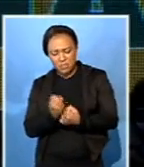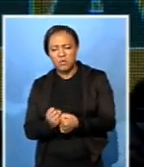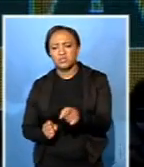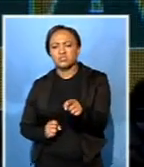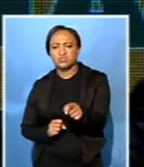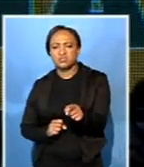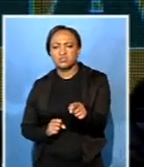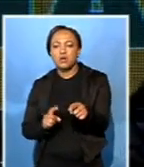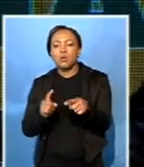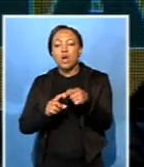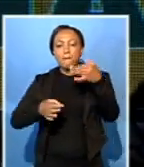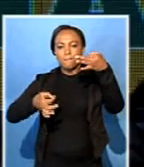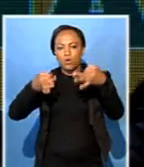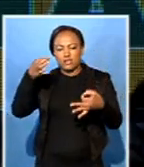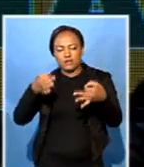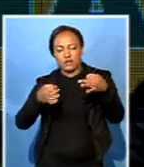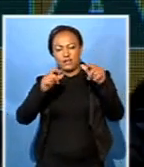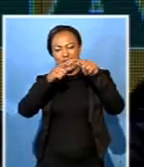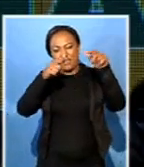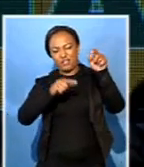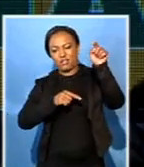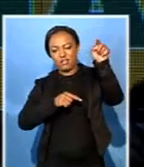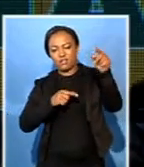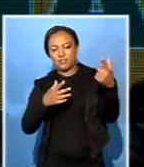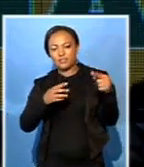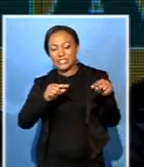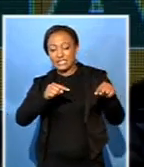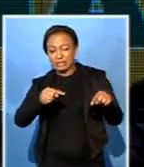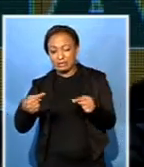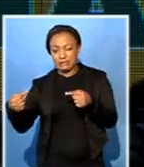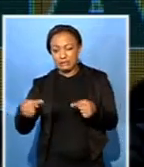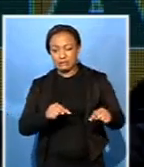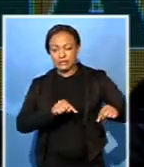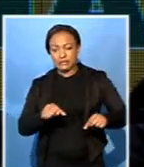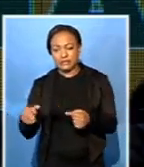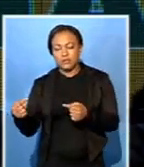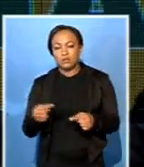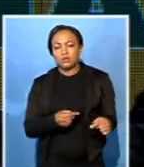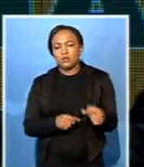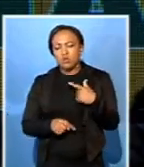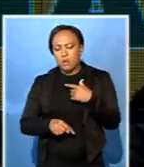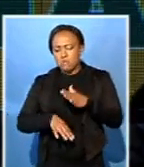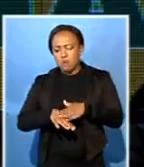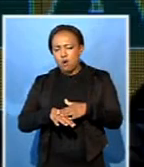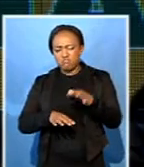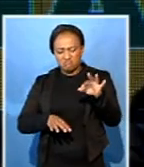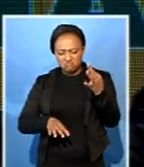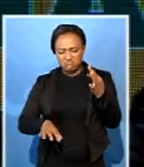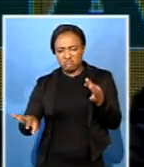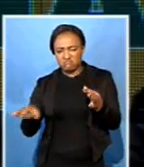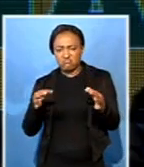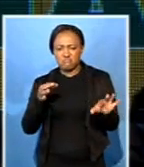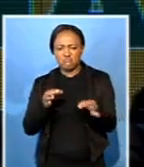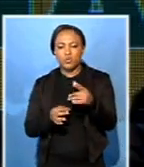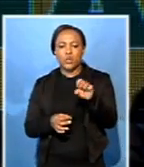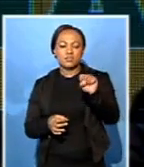At a political level, this debate requires a thoroughgoing analysis of the